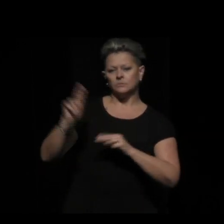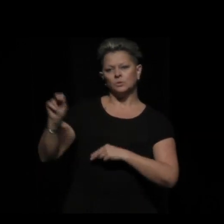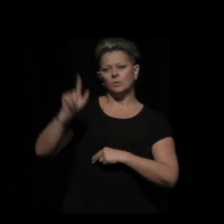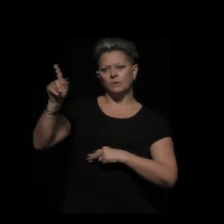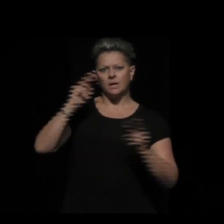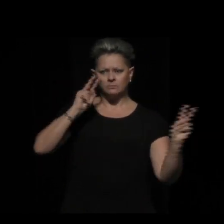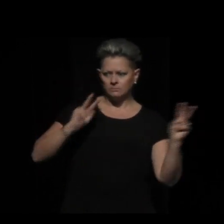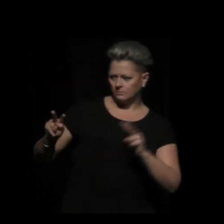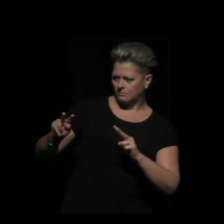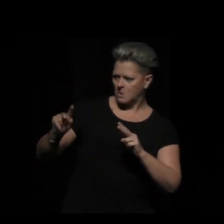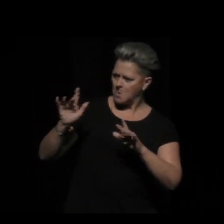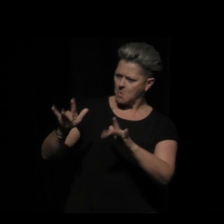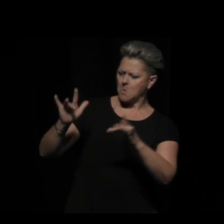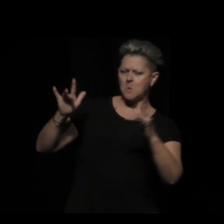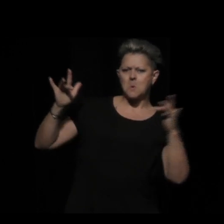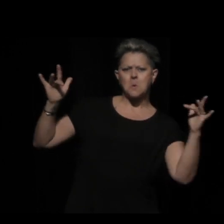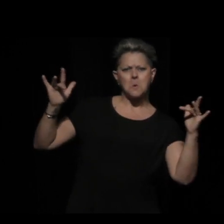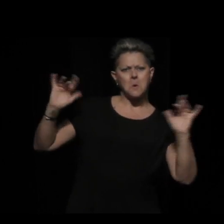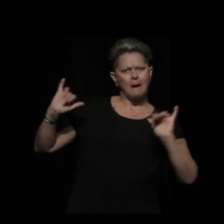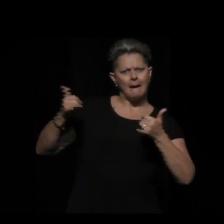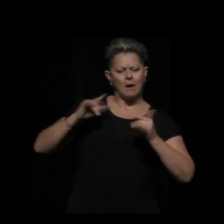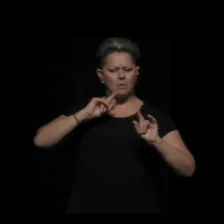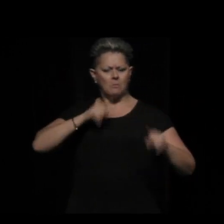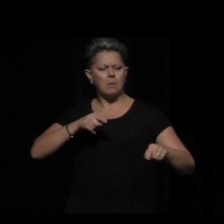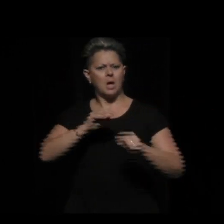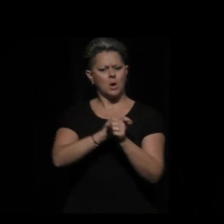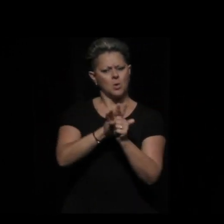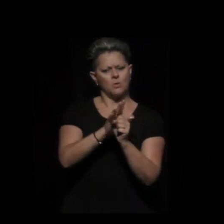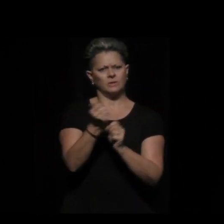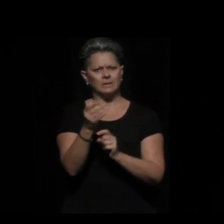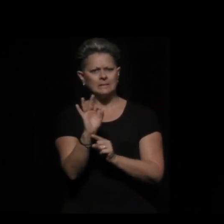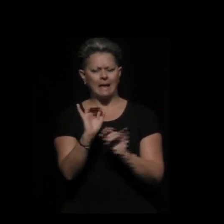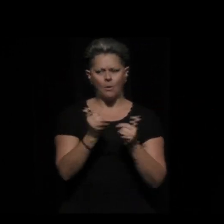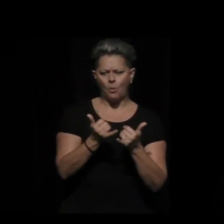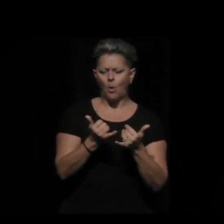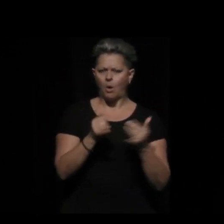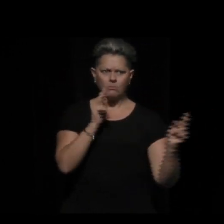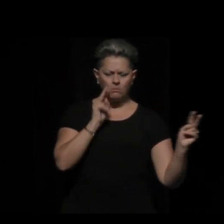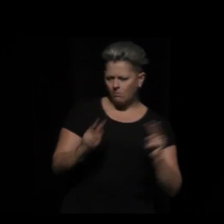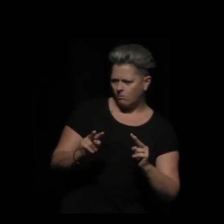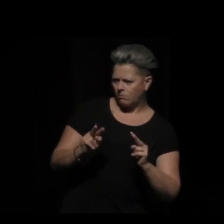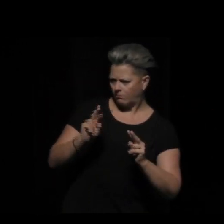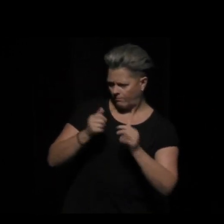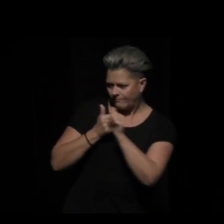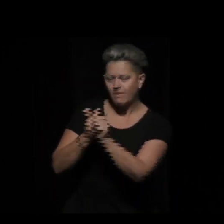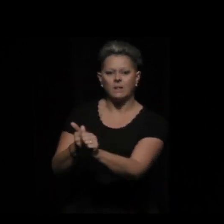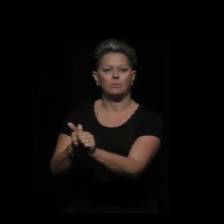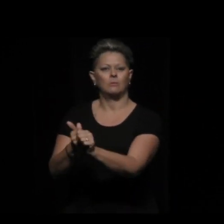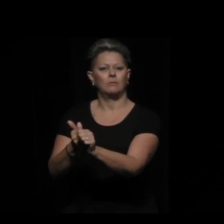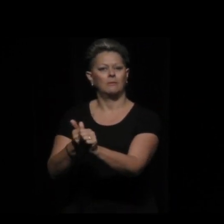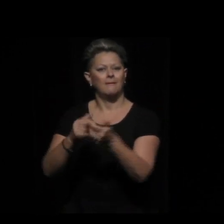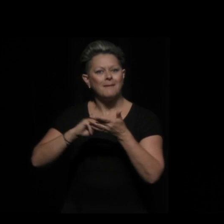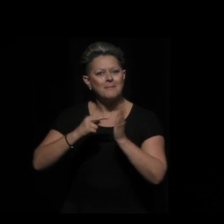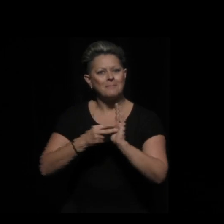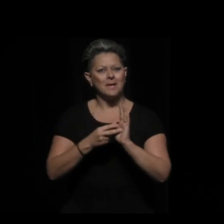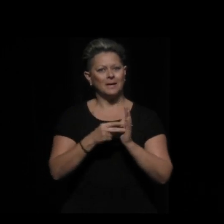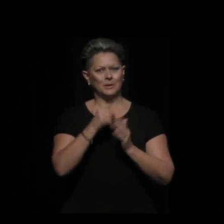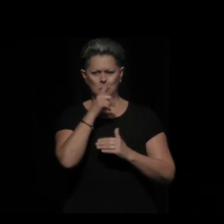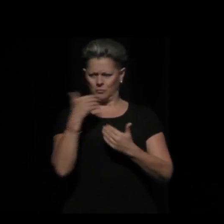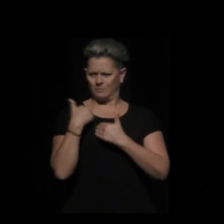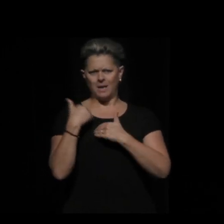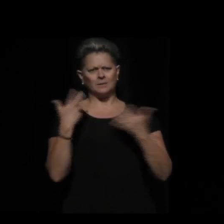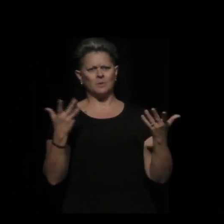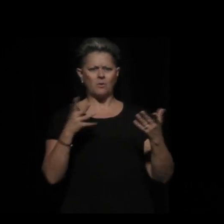gold standard in pandemic response, and this is in no small part due to the contributions of the work of the entire